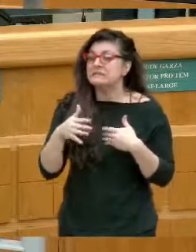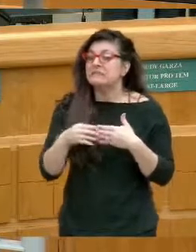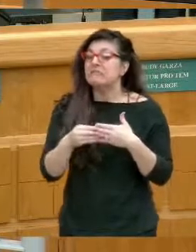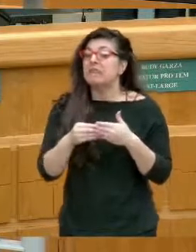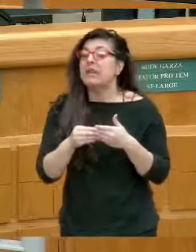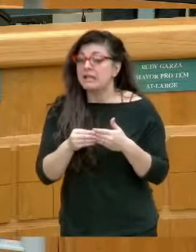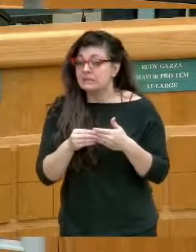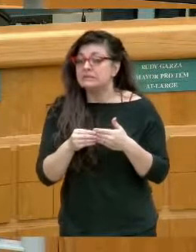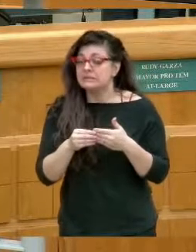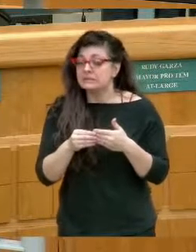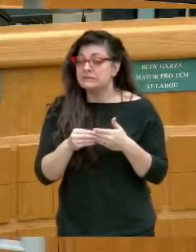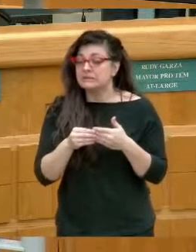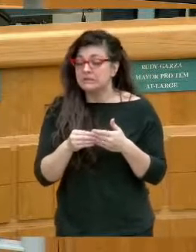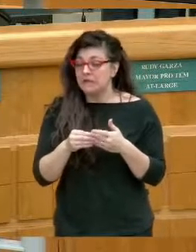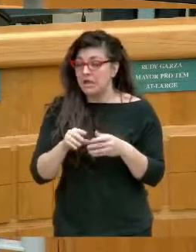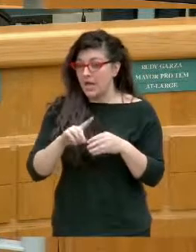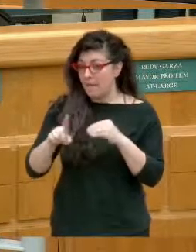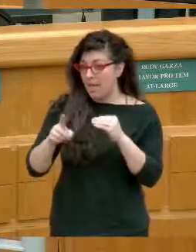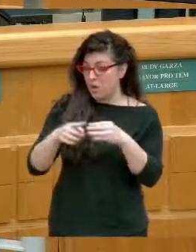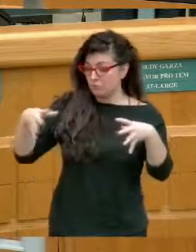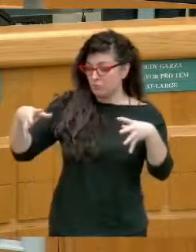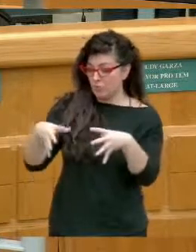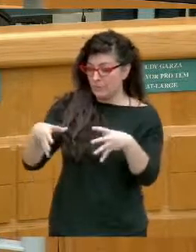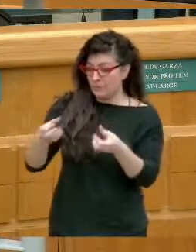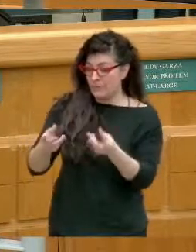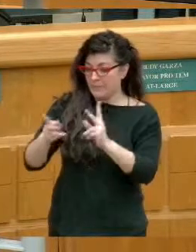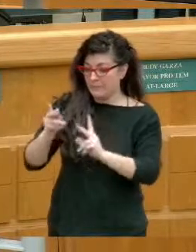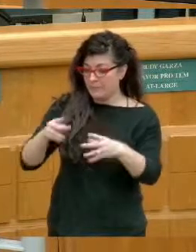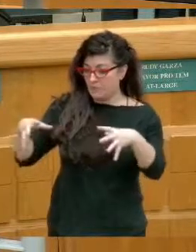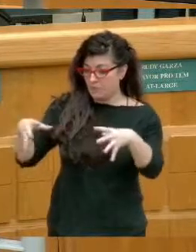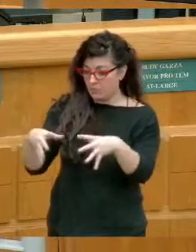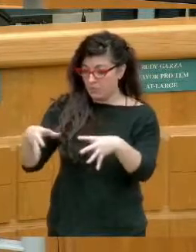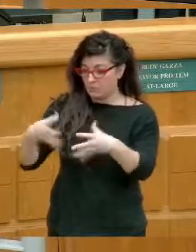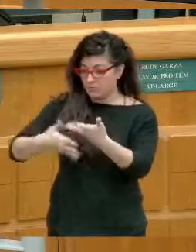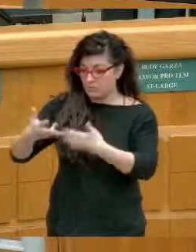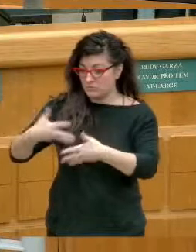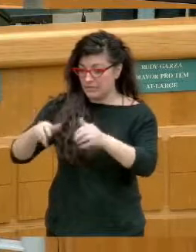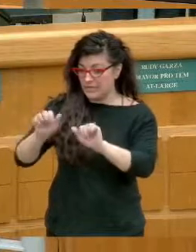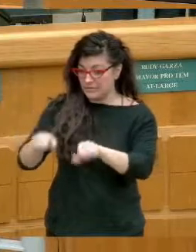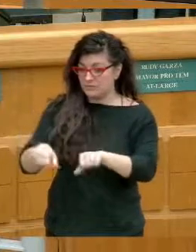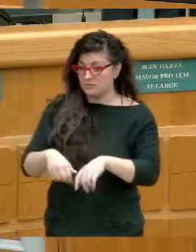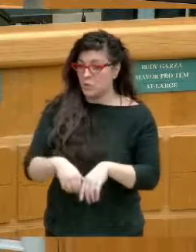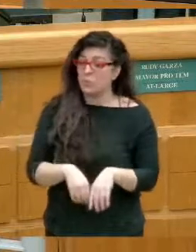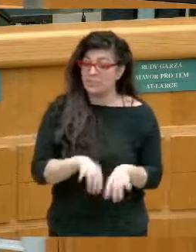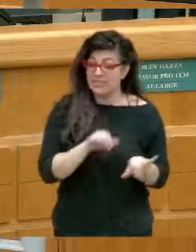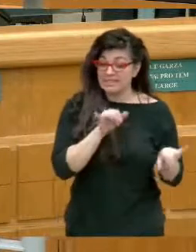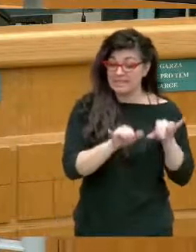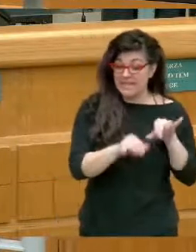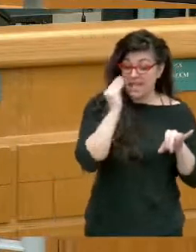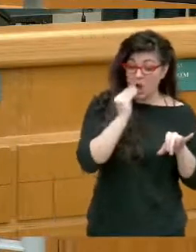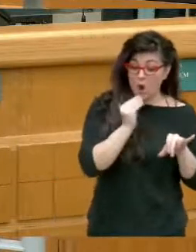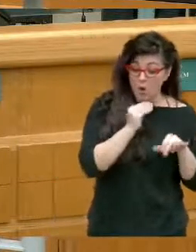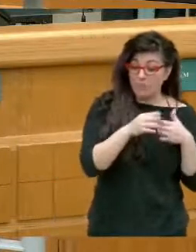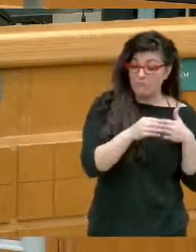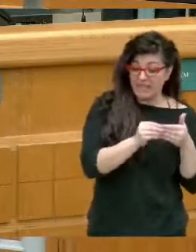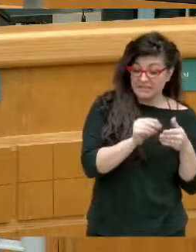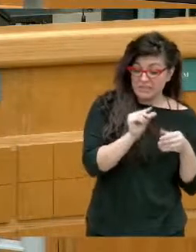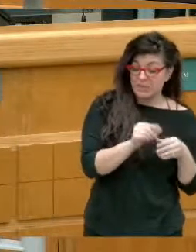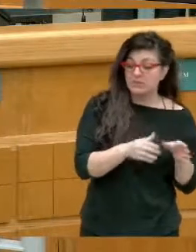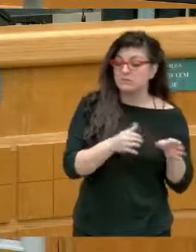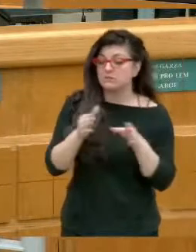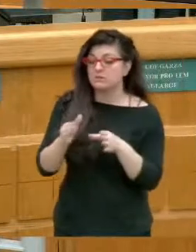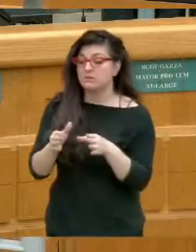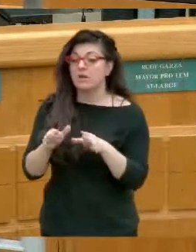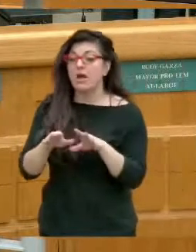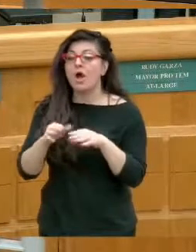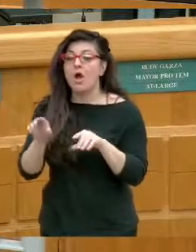variety of things that are lumped into here. The stay-at-home is kind of a staged rollback, but also going on with this are public gatherings at the